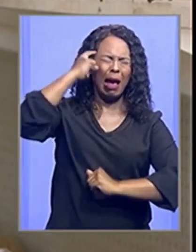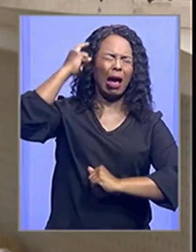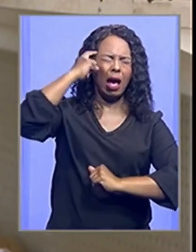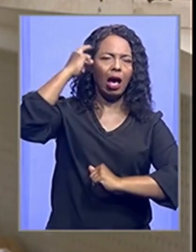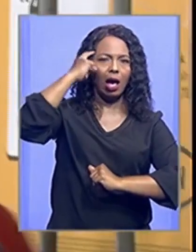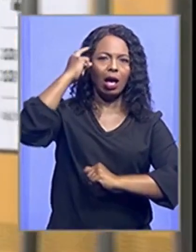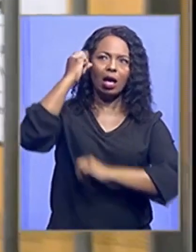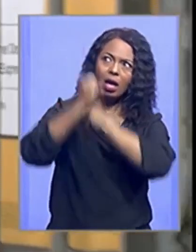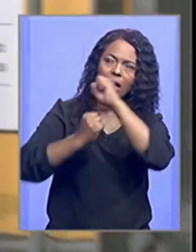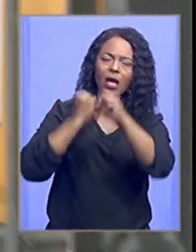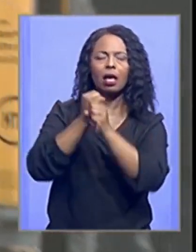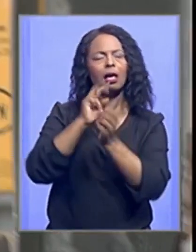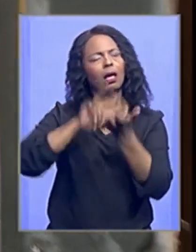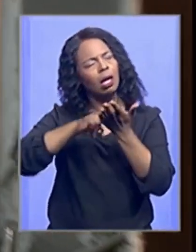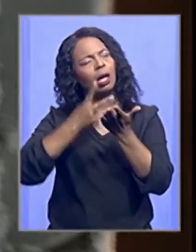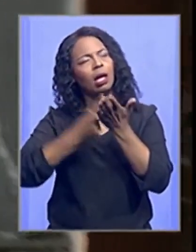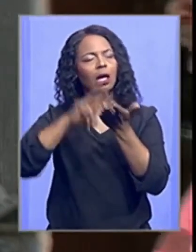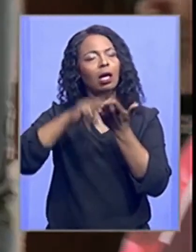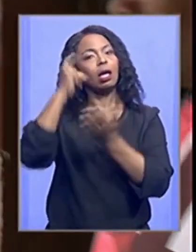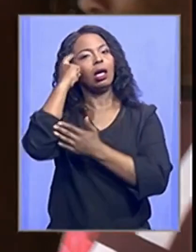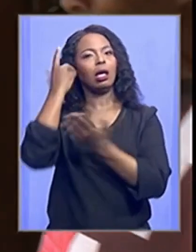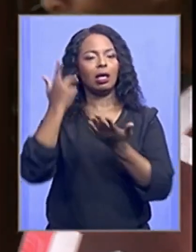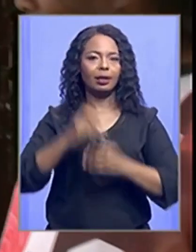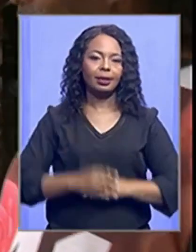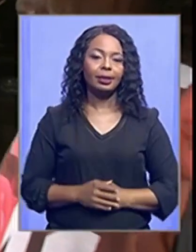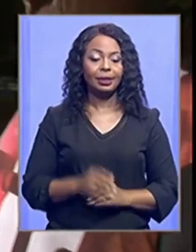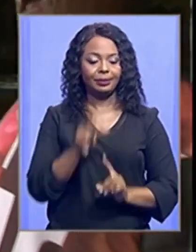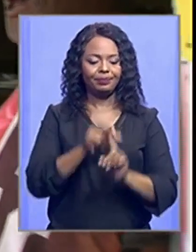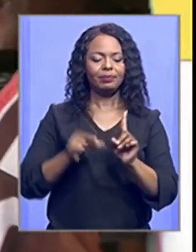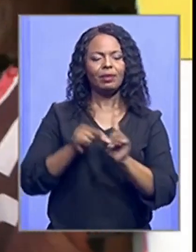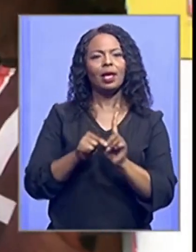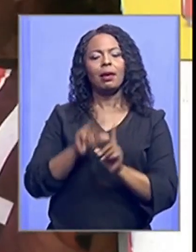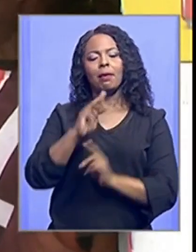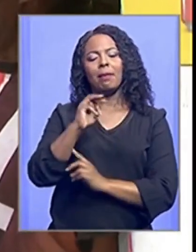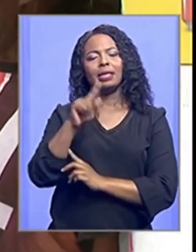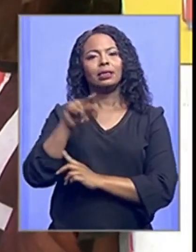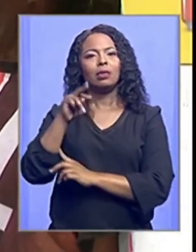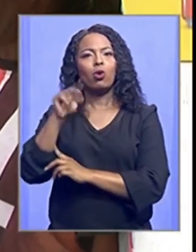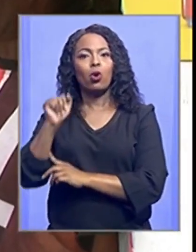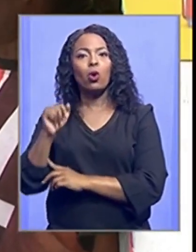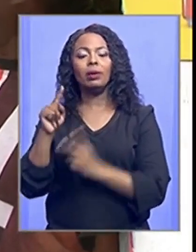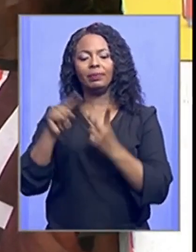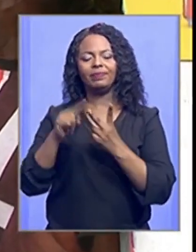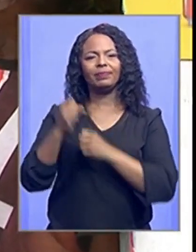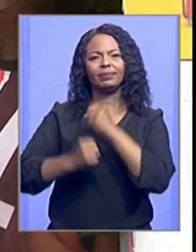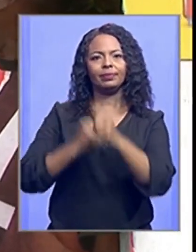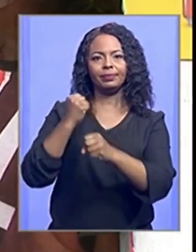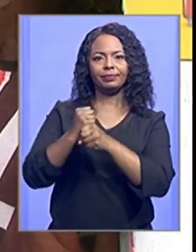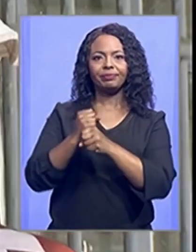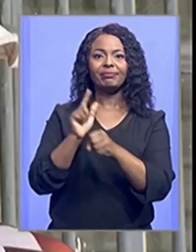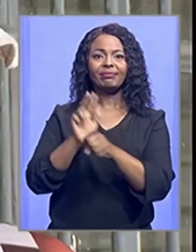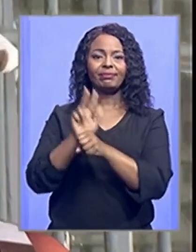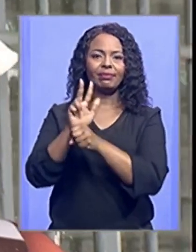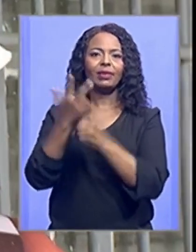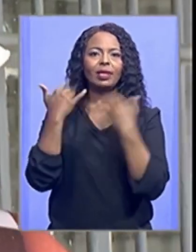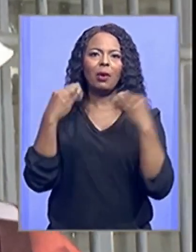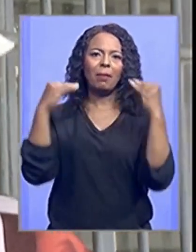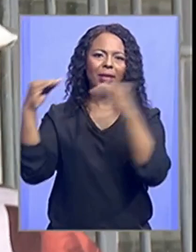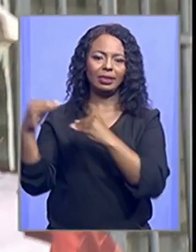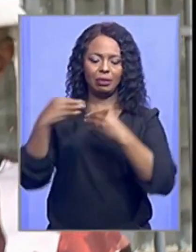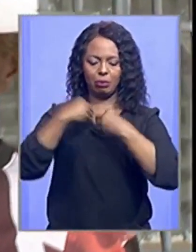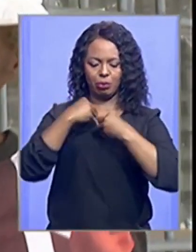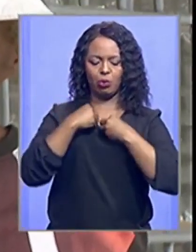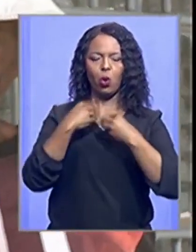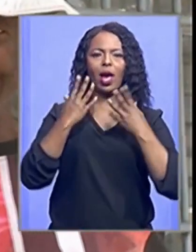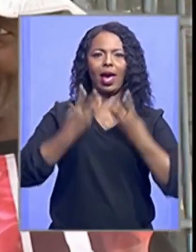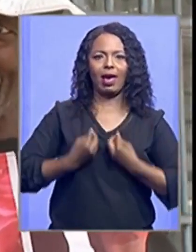night you can't sleep. Mohwebi e mong a amehileng ke Thami Mazibuko a bileng le kgwebo dilemo tse 28 o ne a kgona ho iphedisa